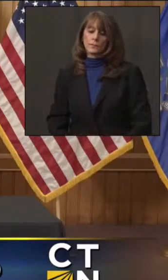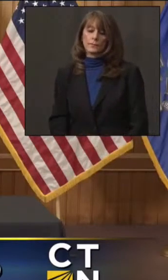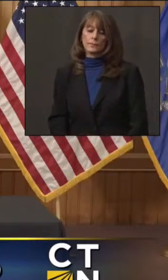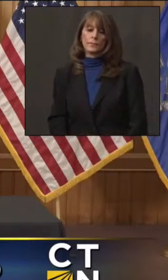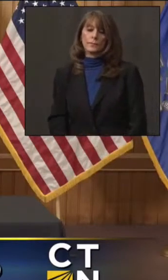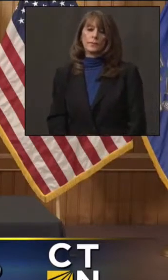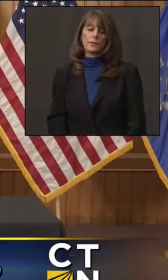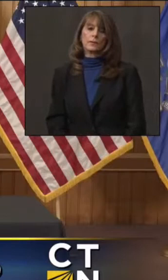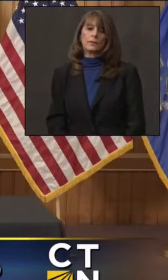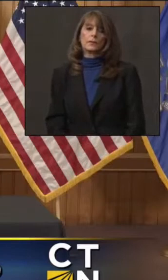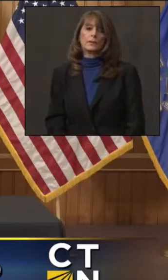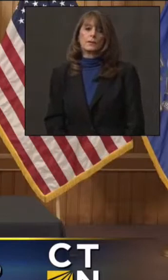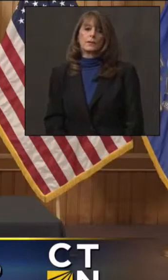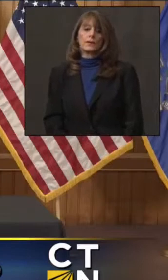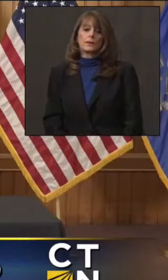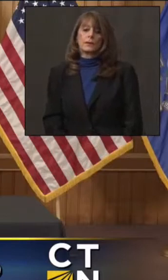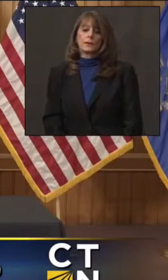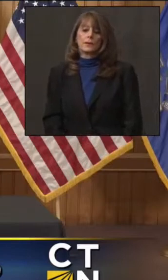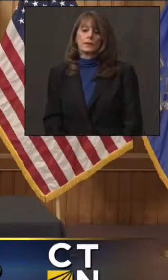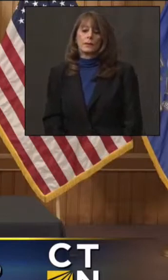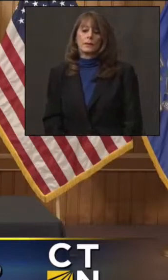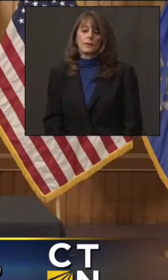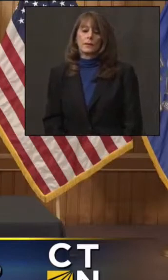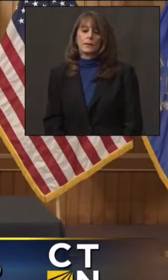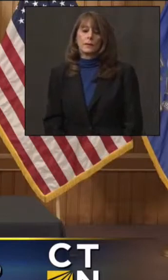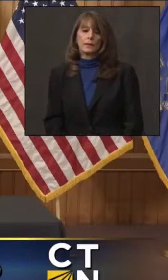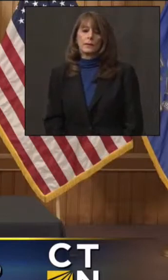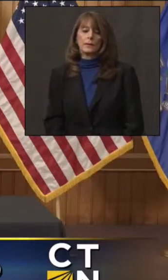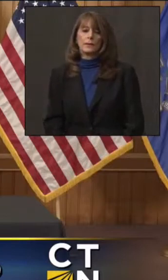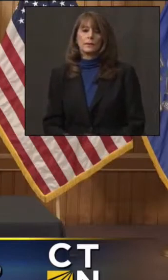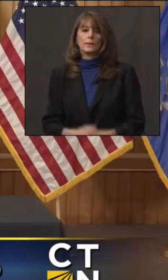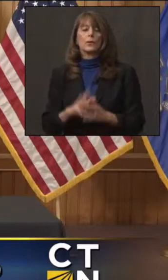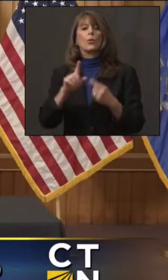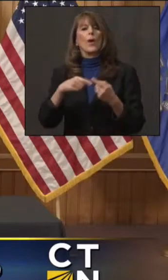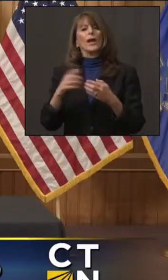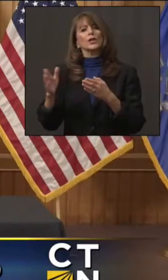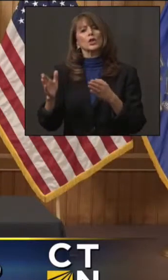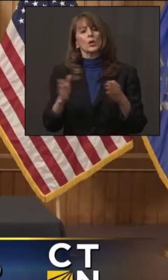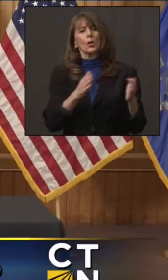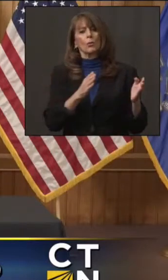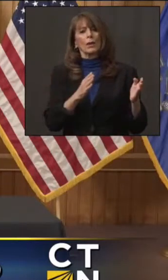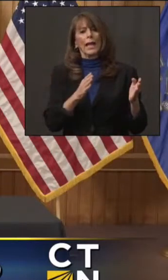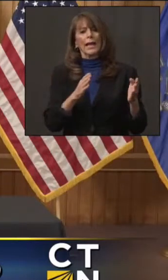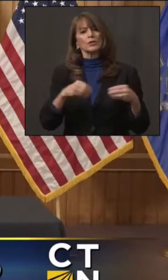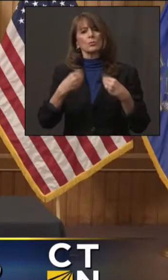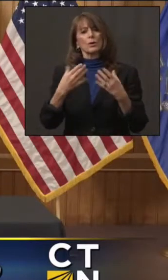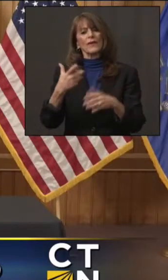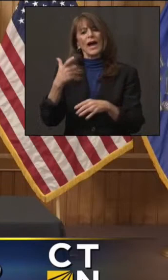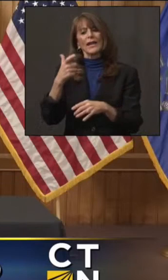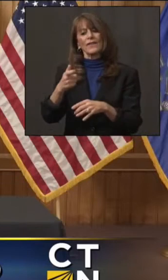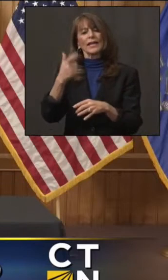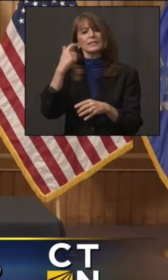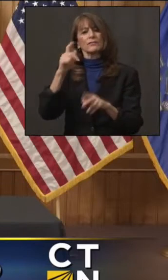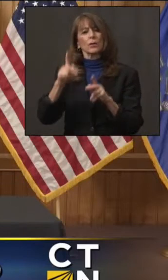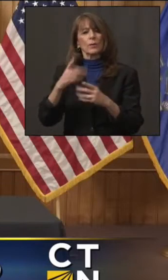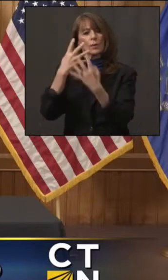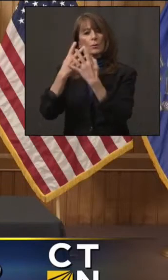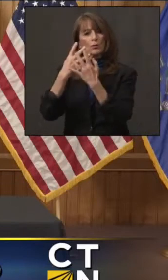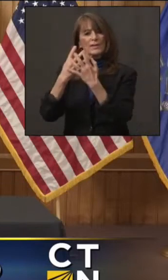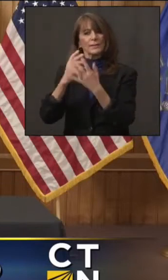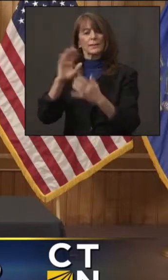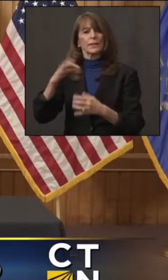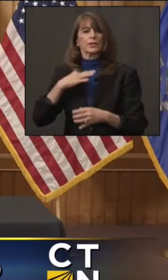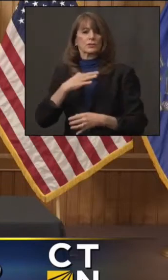So what is the time frame for the incarcerated and corrections staff, and how will it be broken down between